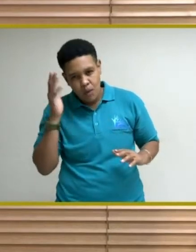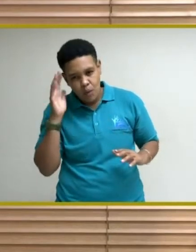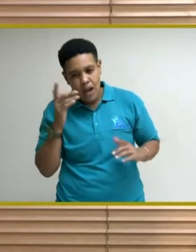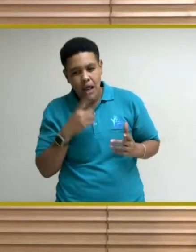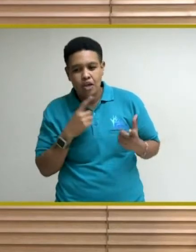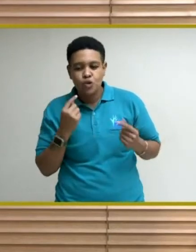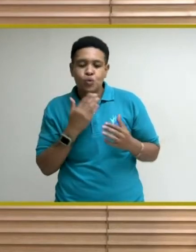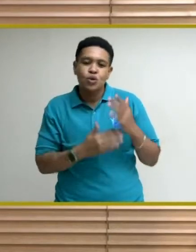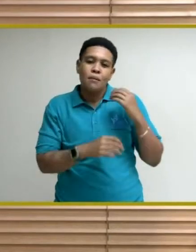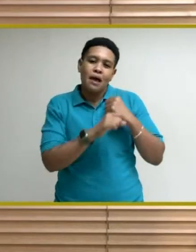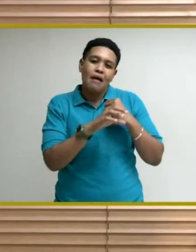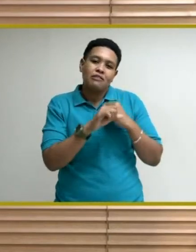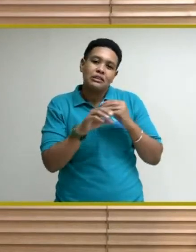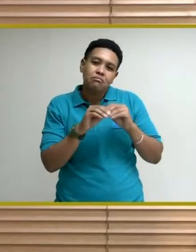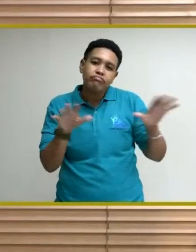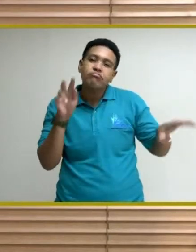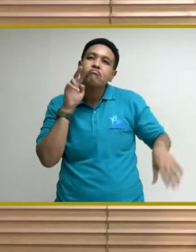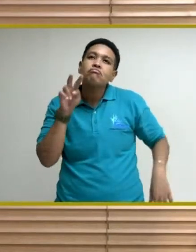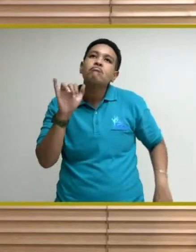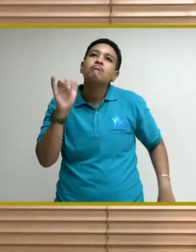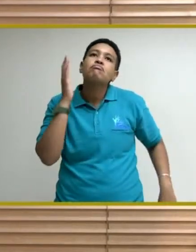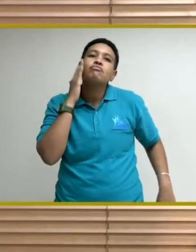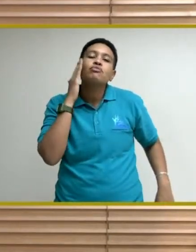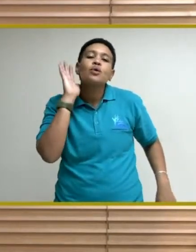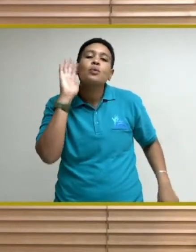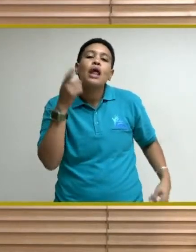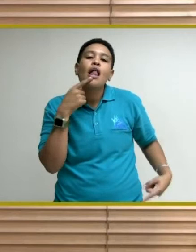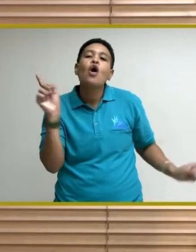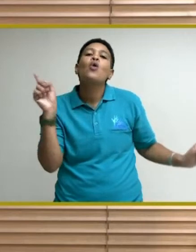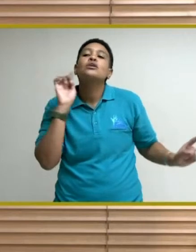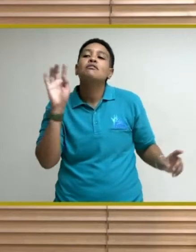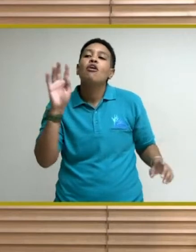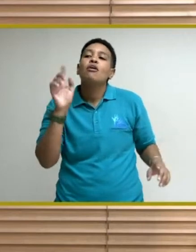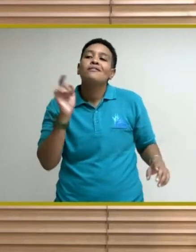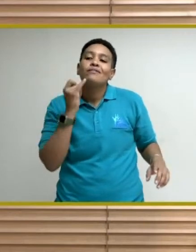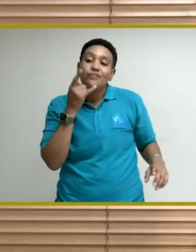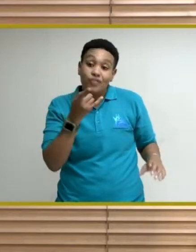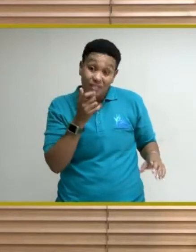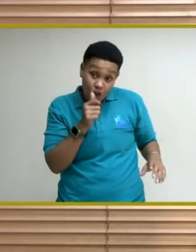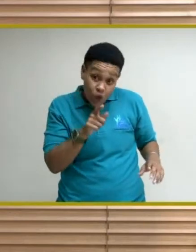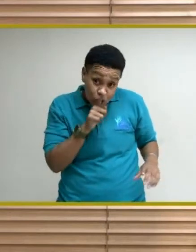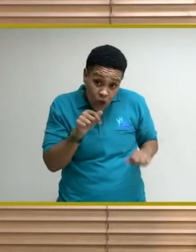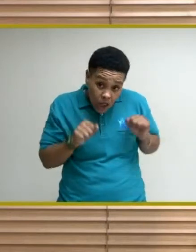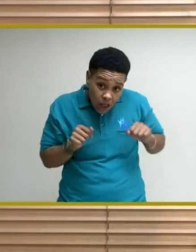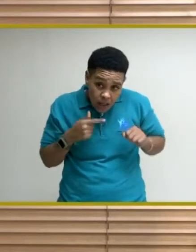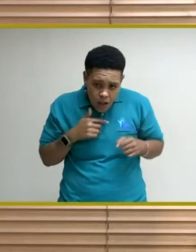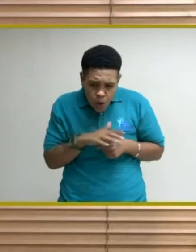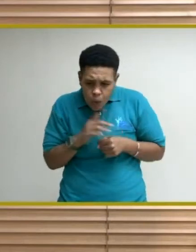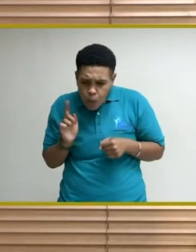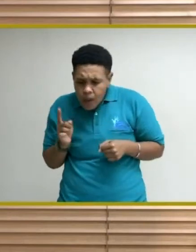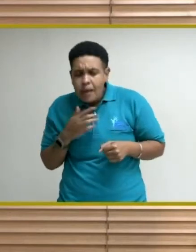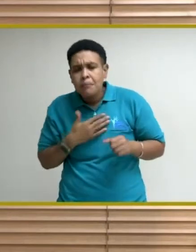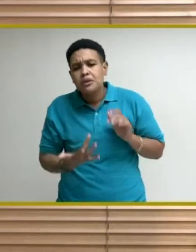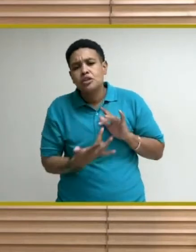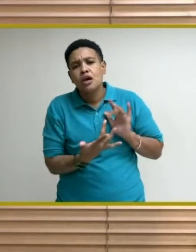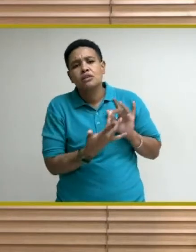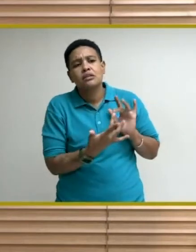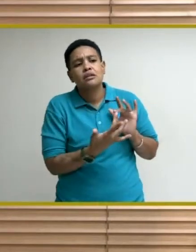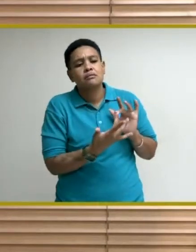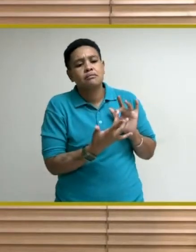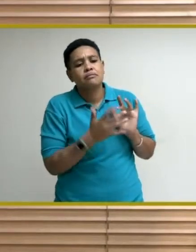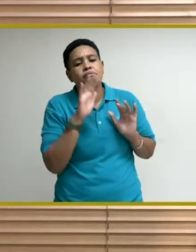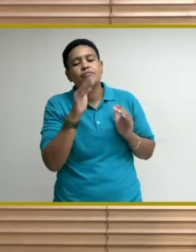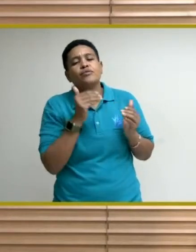some ads also to announce. But if you are uncertain as to your location, please contact